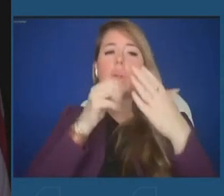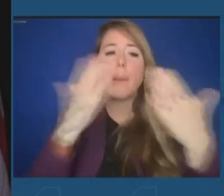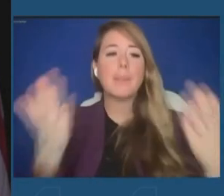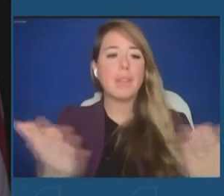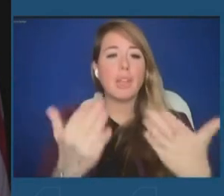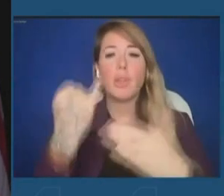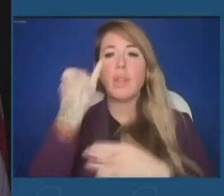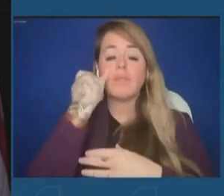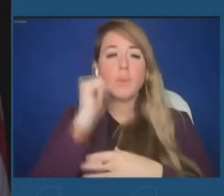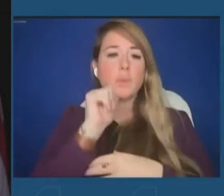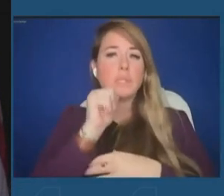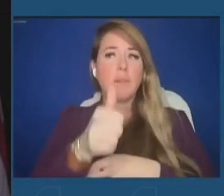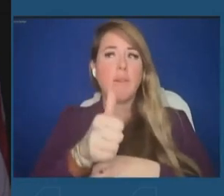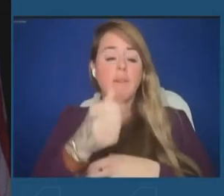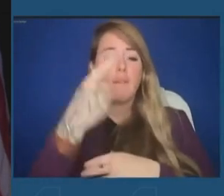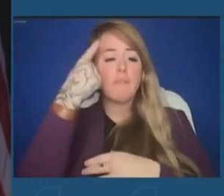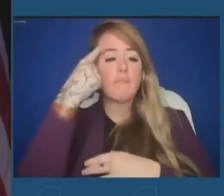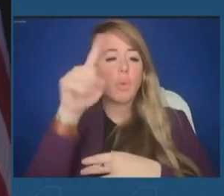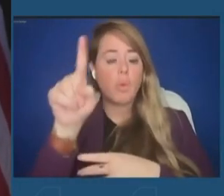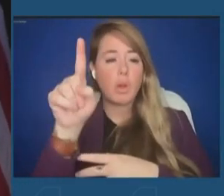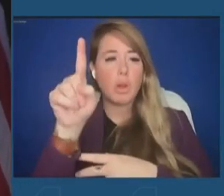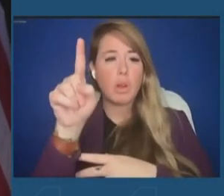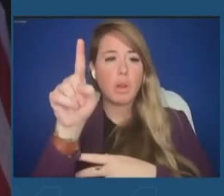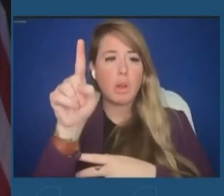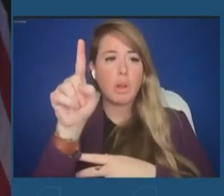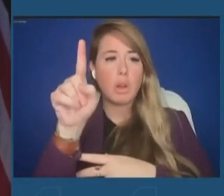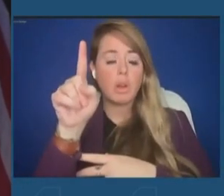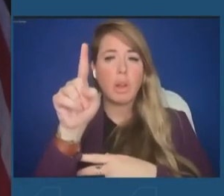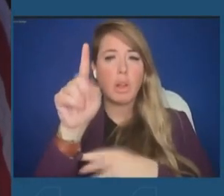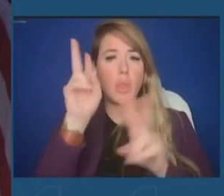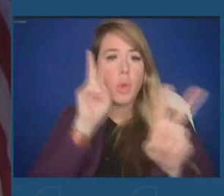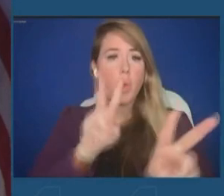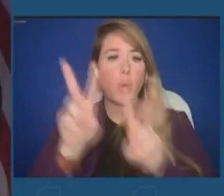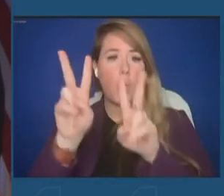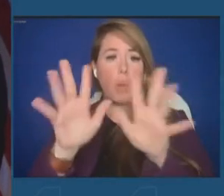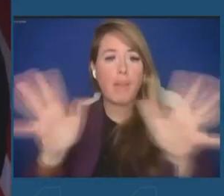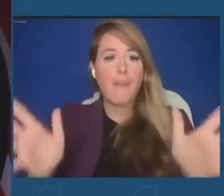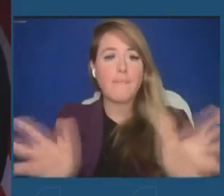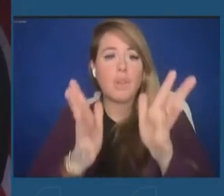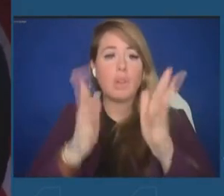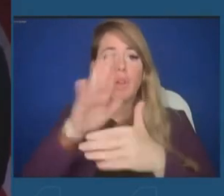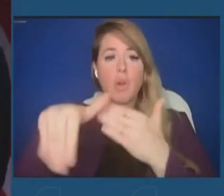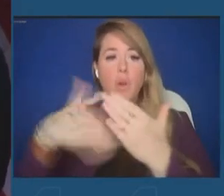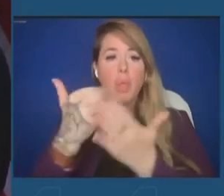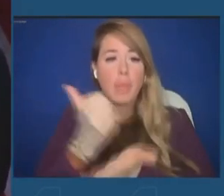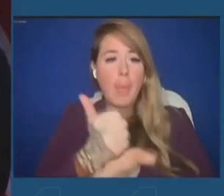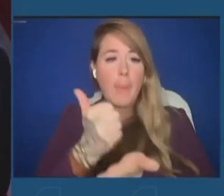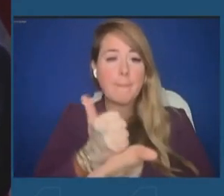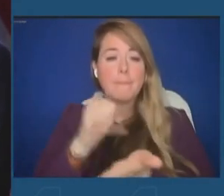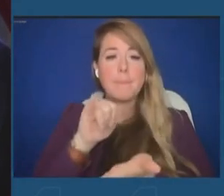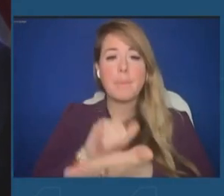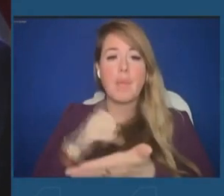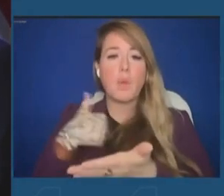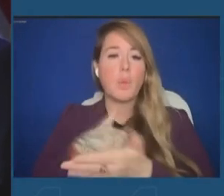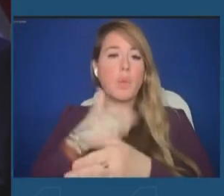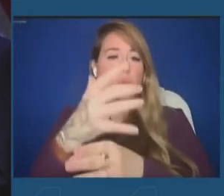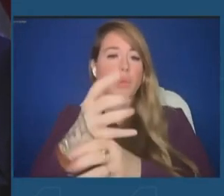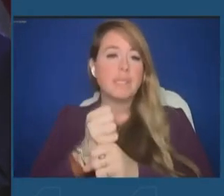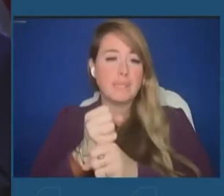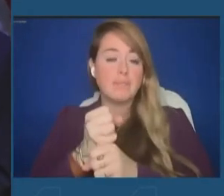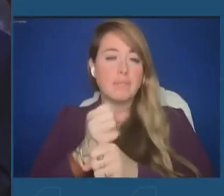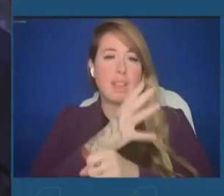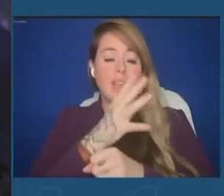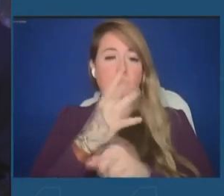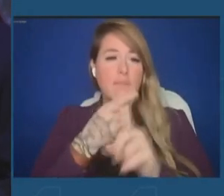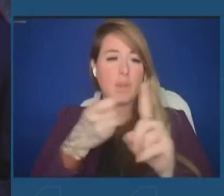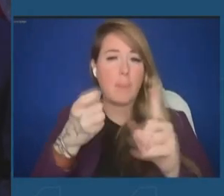wasn't for the heroic efforts and all of the help that we received from the town